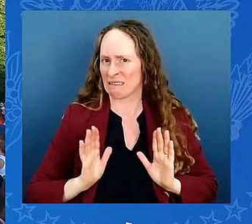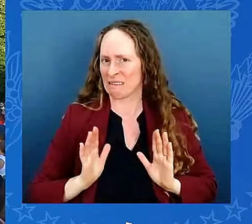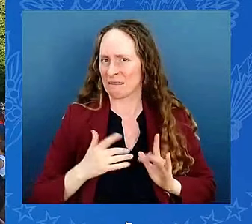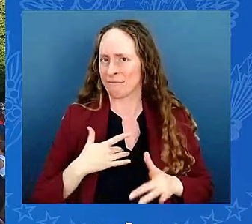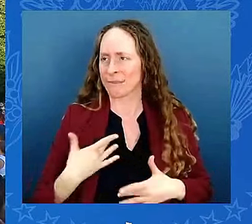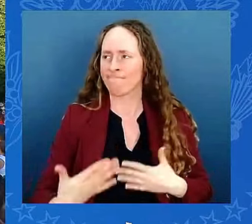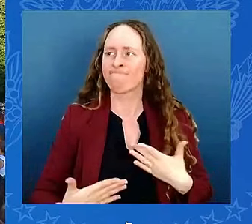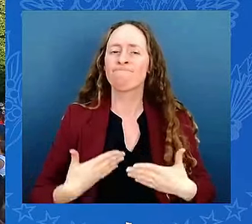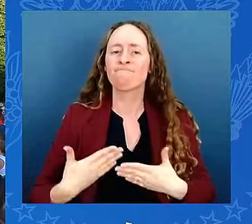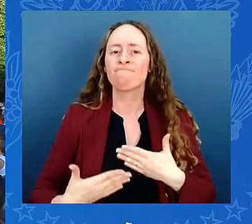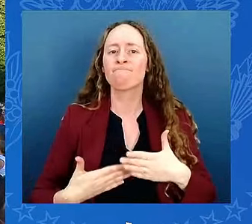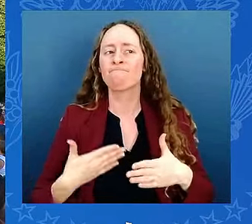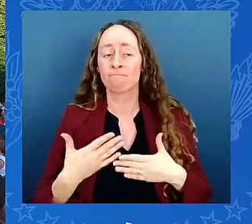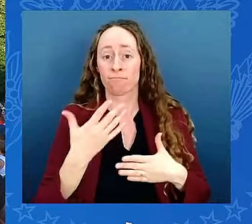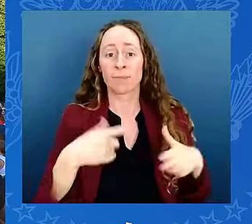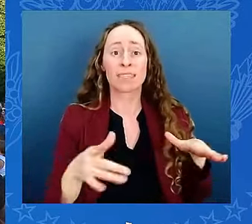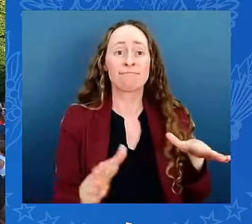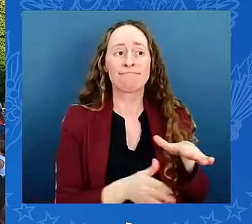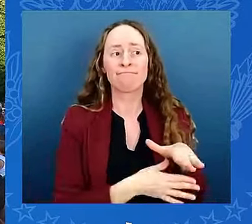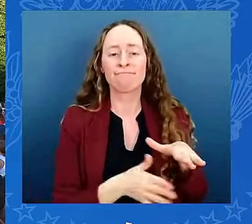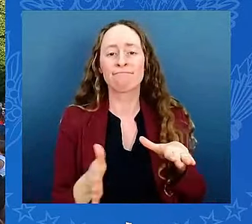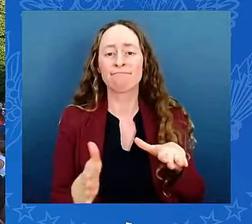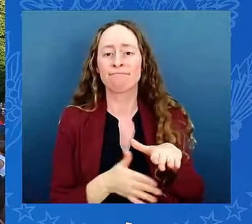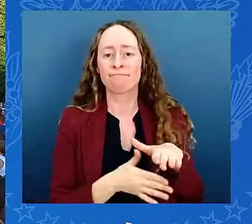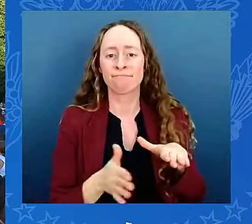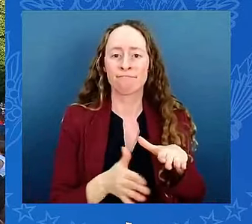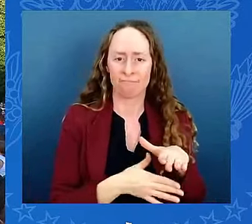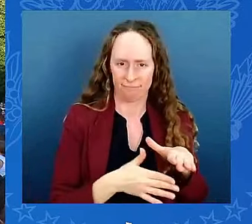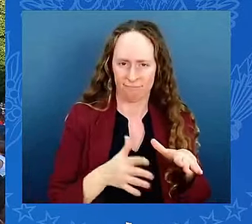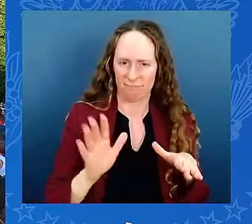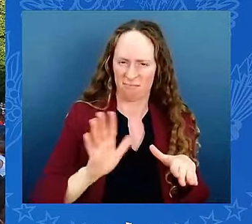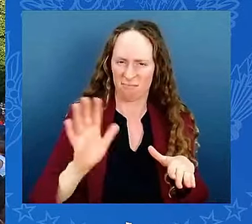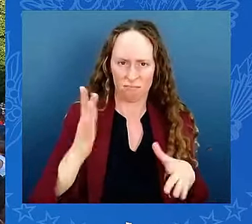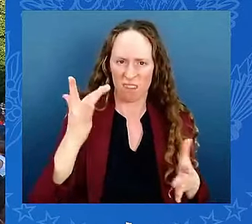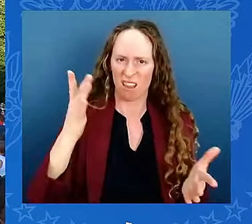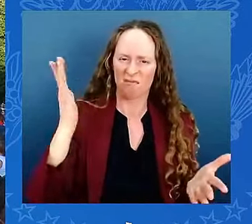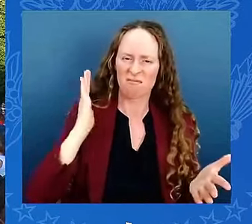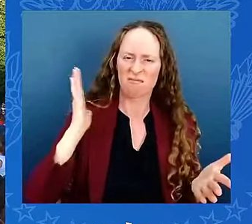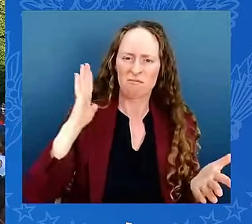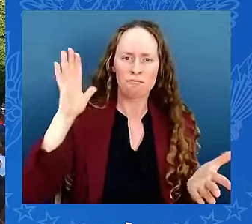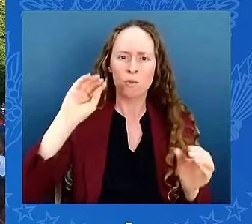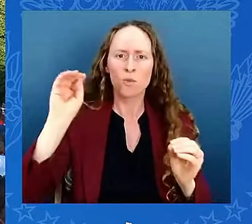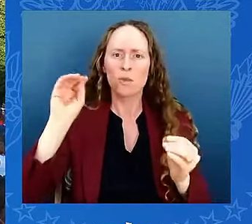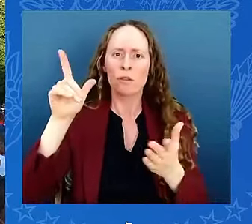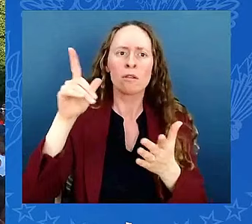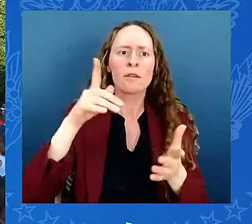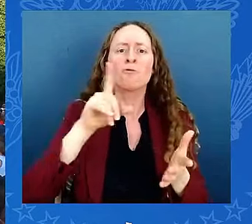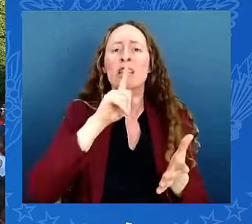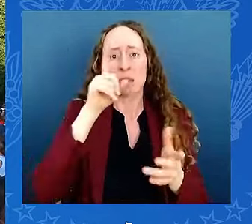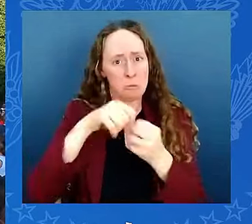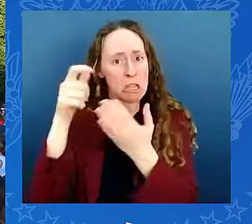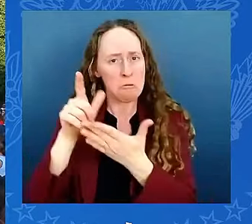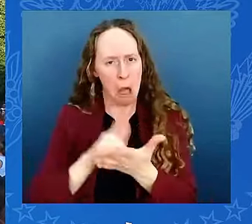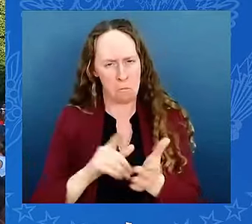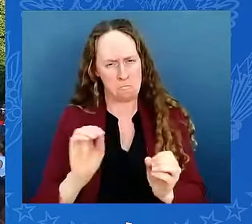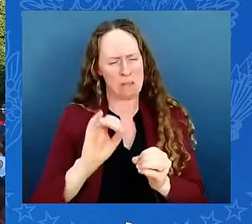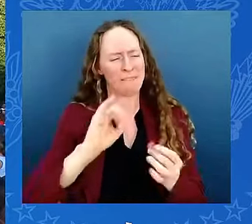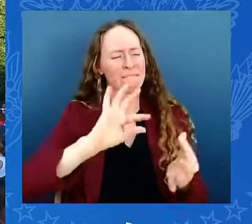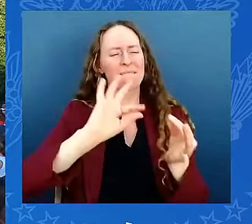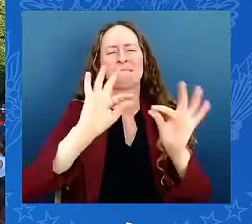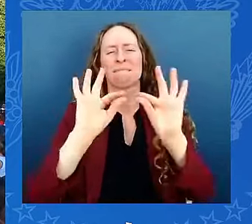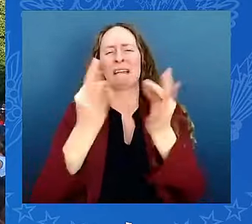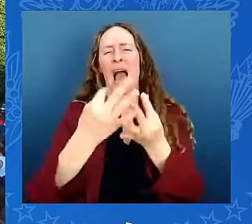against women wasn't a crime. It was referred to as a family affair. We were told addressing it would